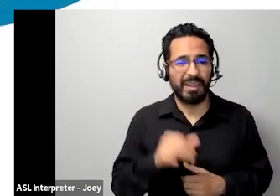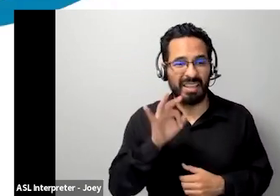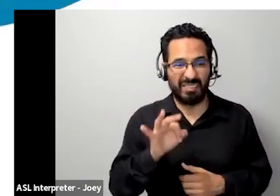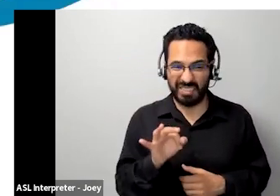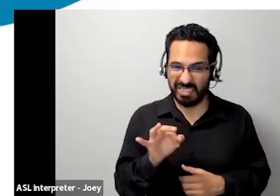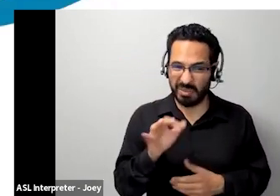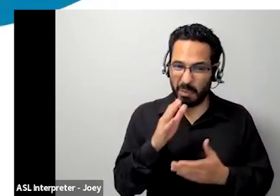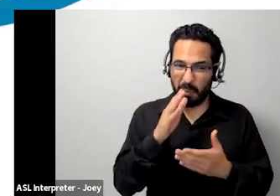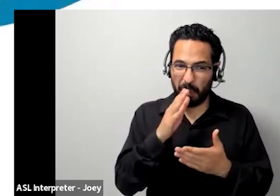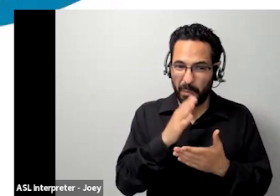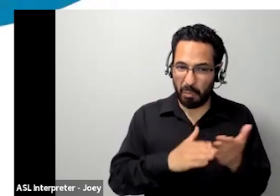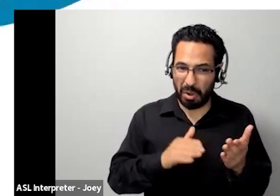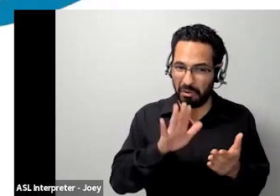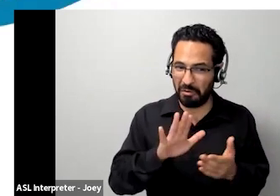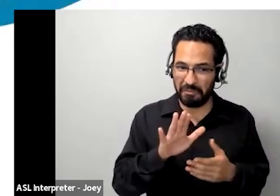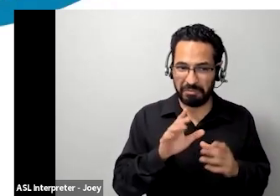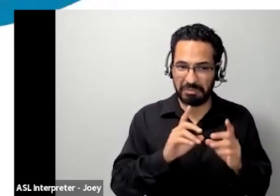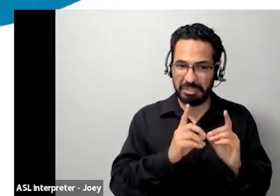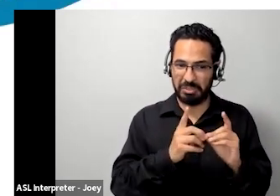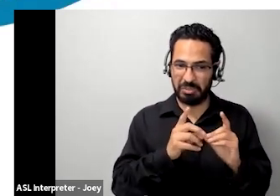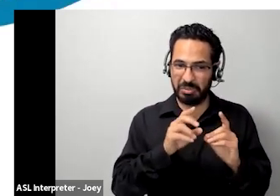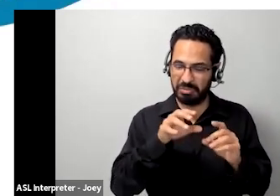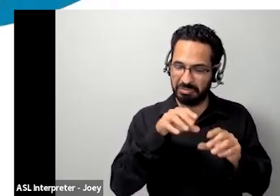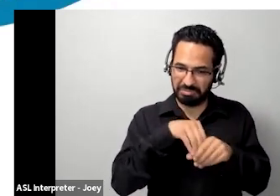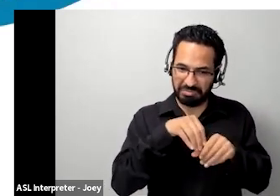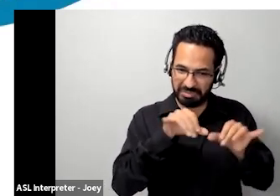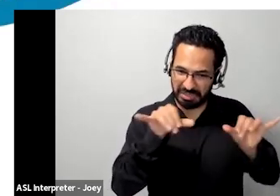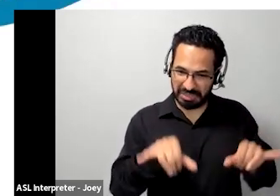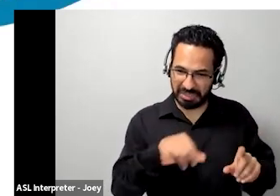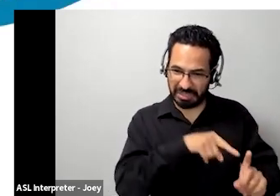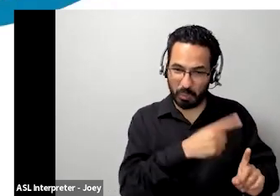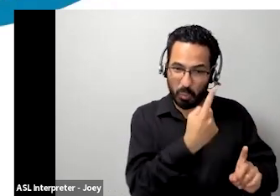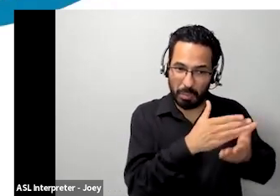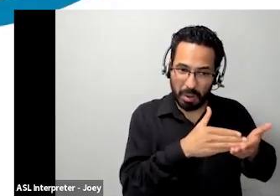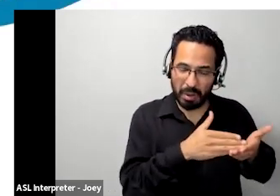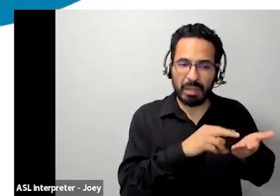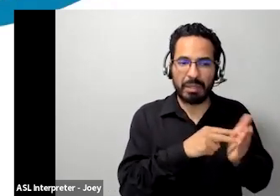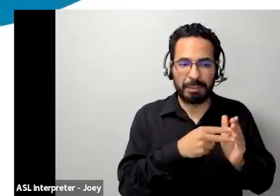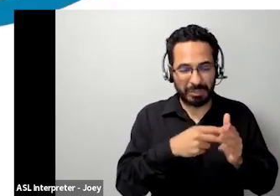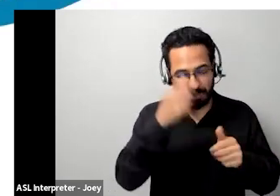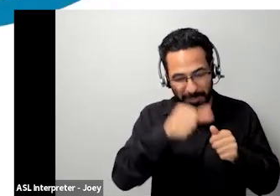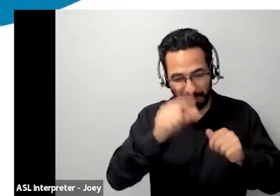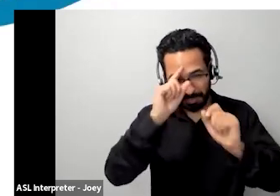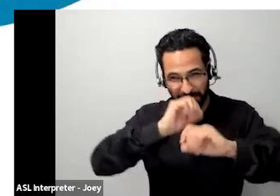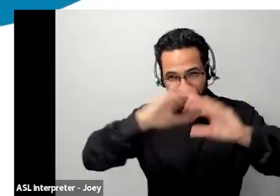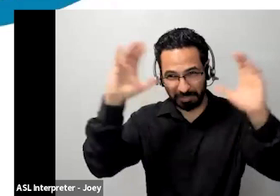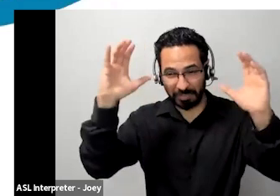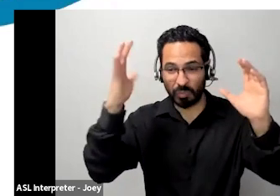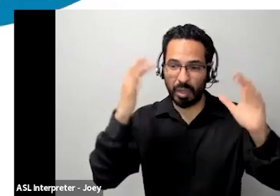of your digital ecosystem, that's fine. But I also would suggest that you keep the big picture in mind for that entire